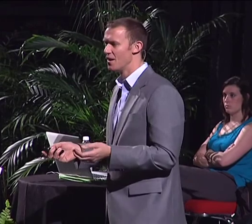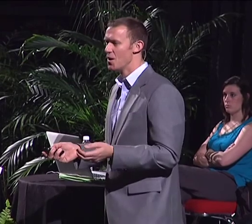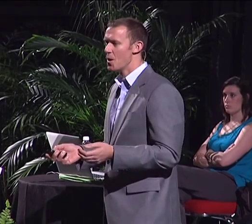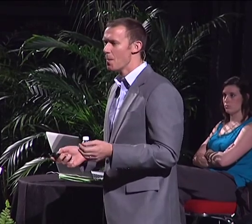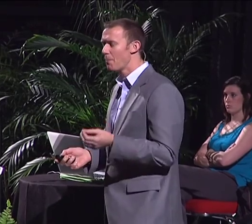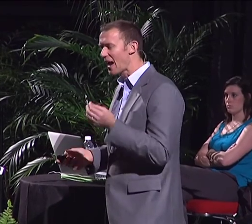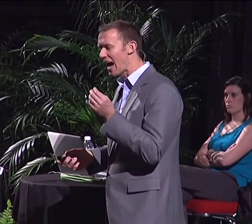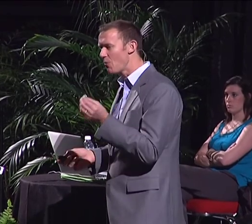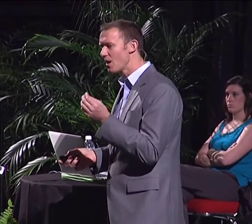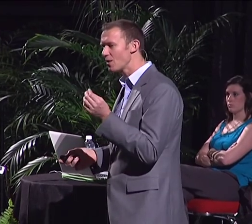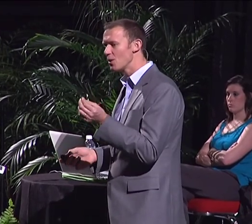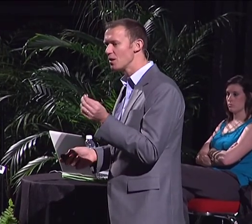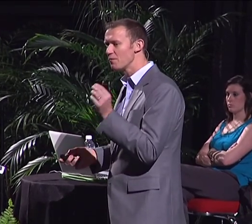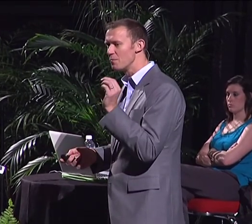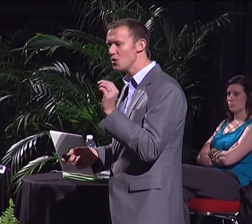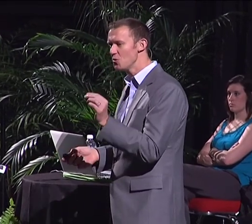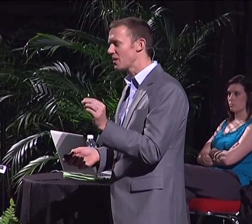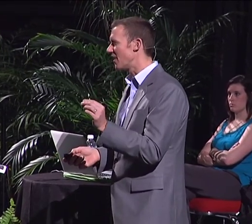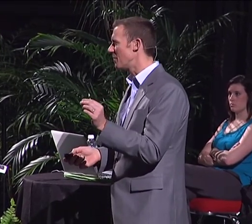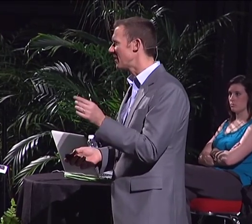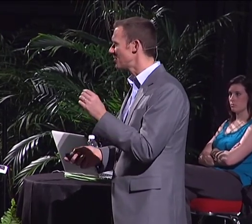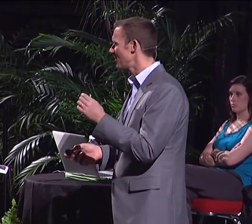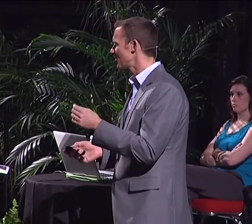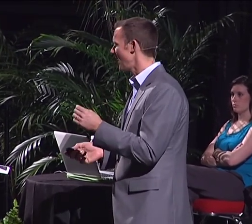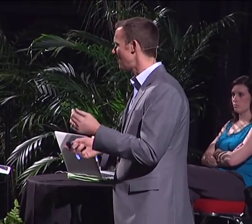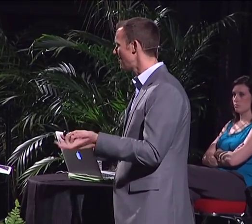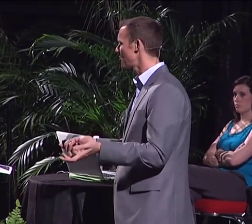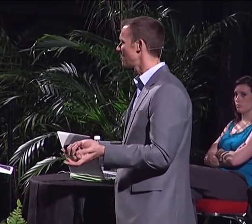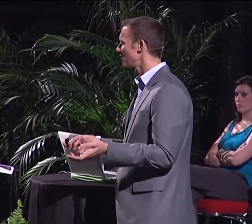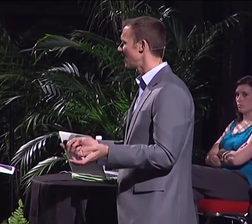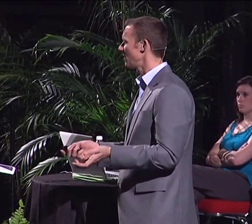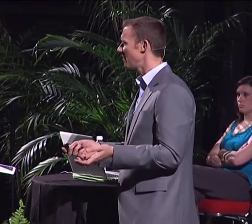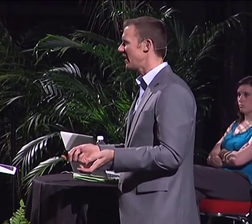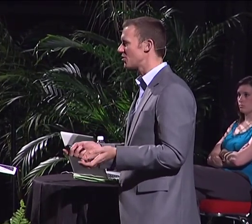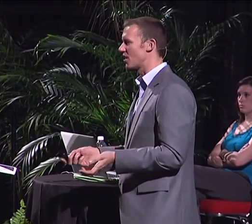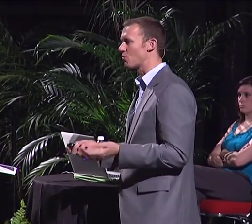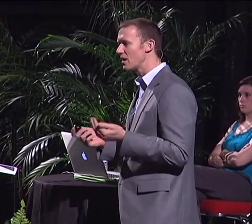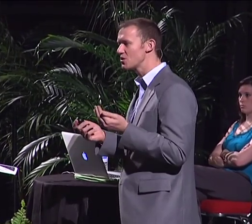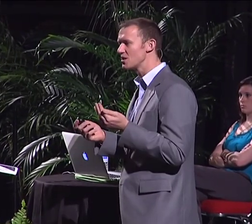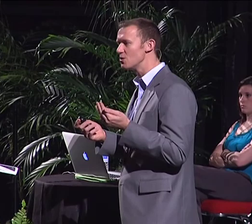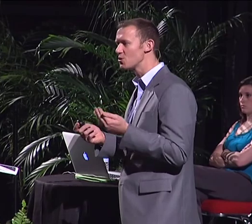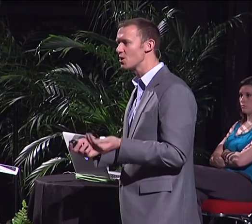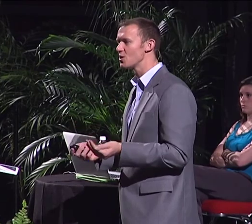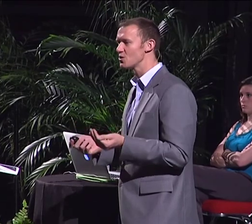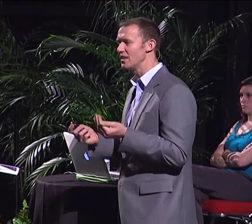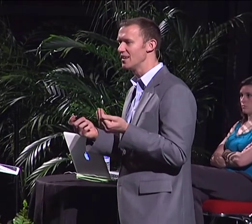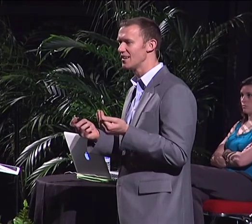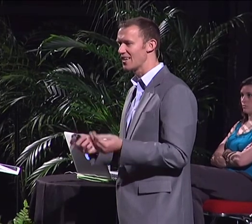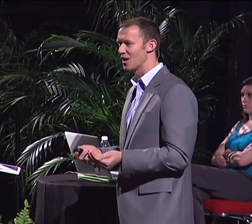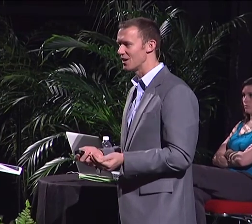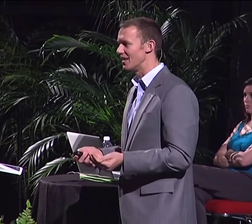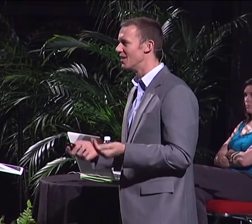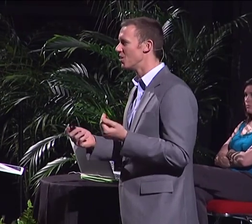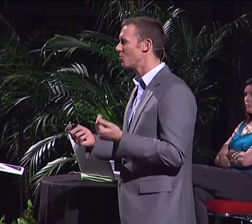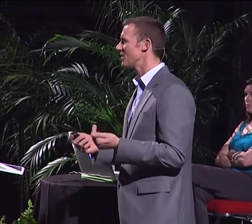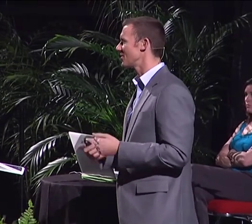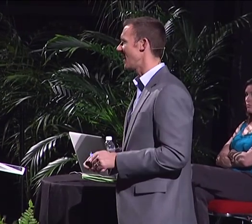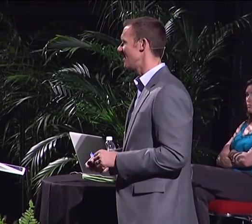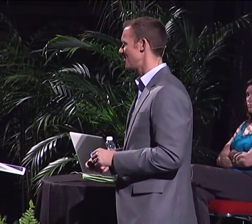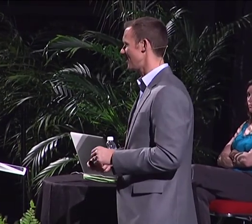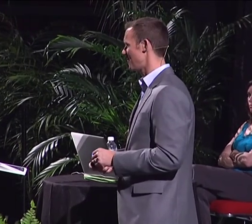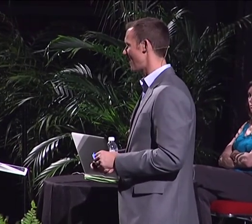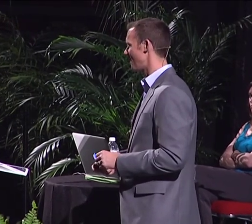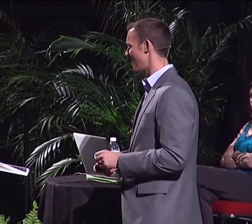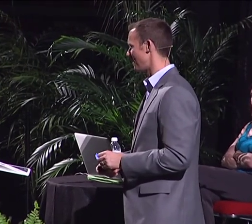are. But I want to learn from you, Gary, because you're exciting. Where's the real Gary Vaynerchuk? Where's the New Jersey Gary? Where's